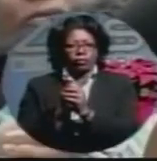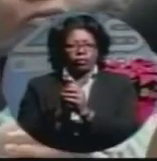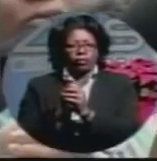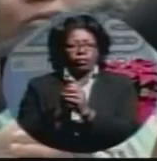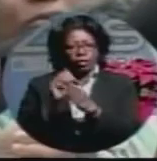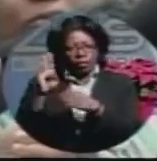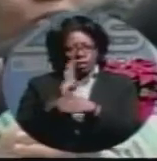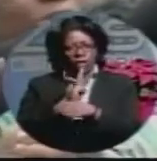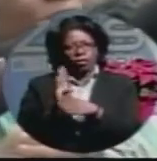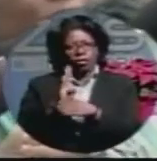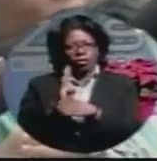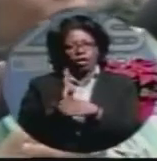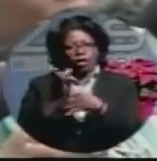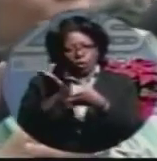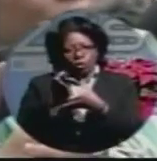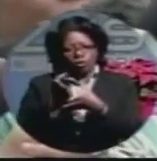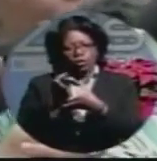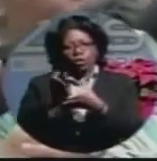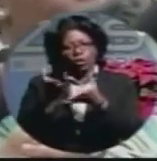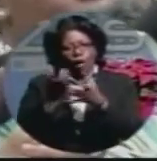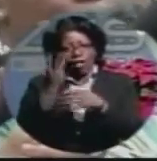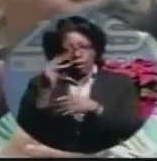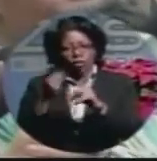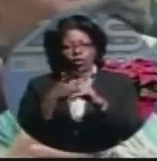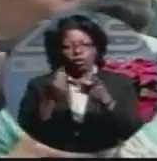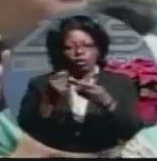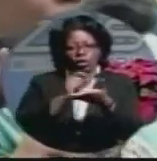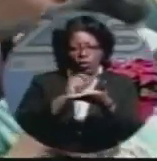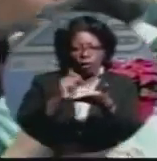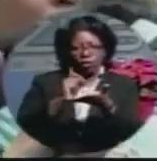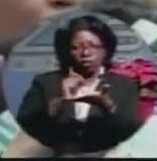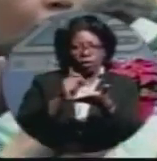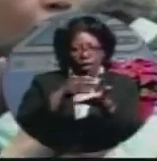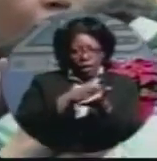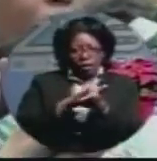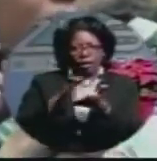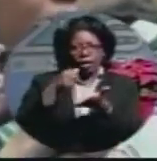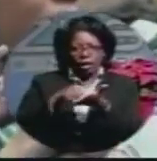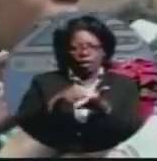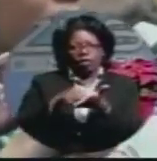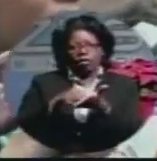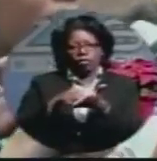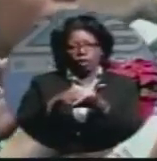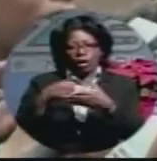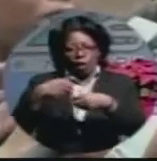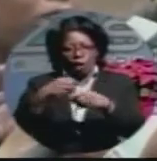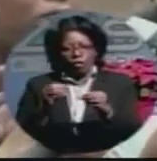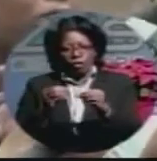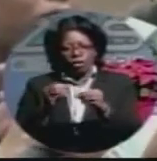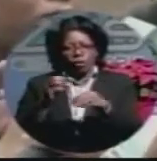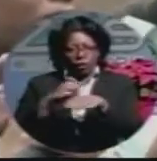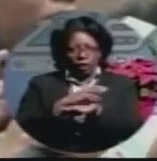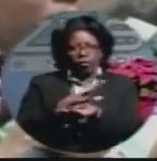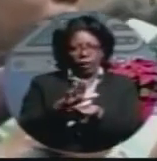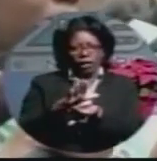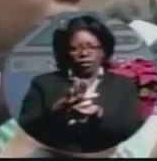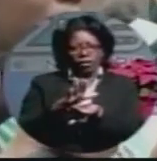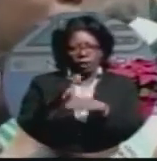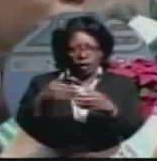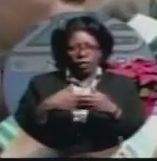Businesses are doing precisely what we'd like them to do. They have been writing to my office and they've been seeking our advice and guidance. We have